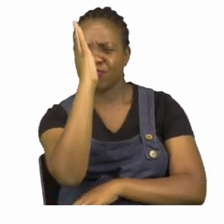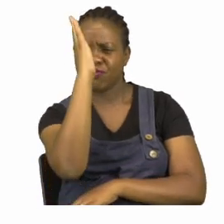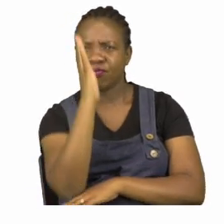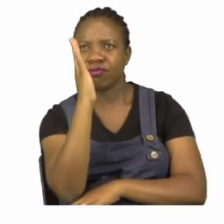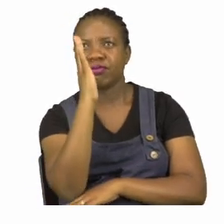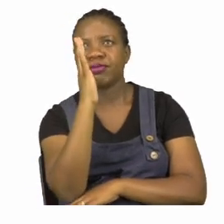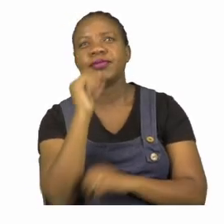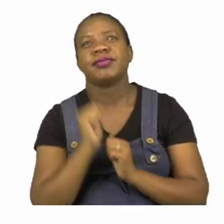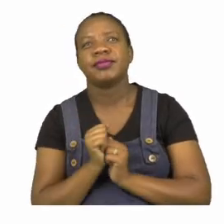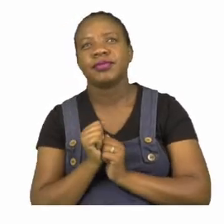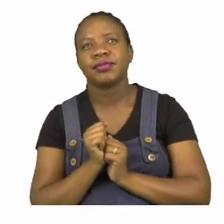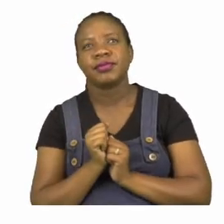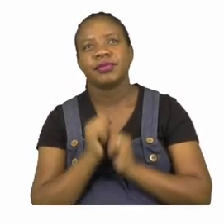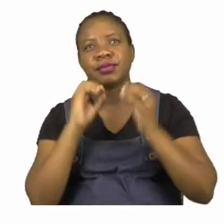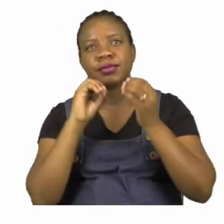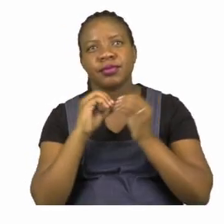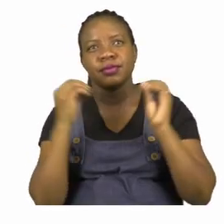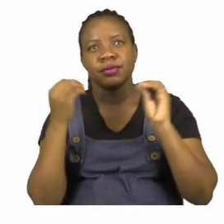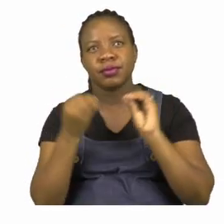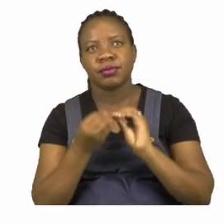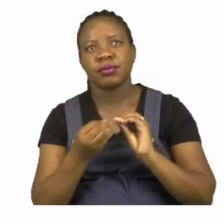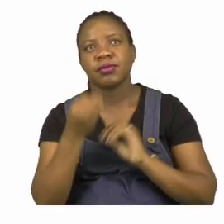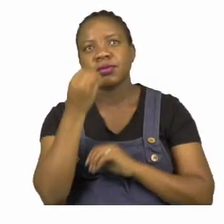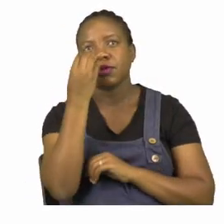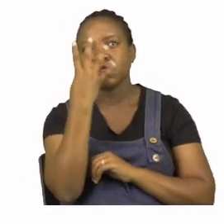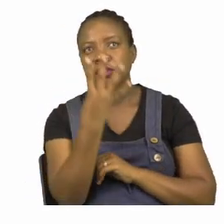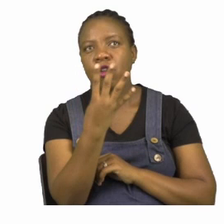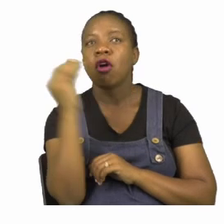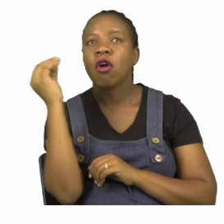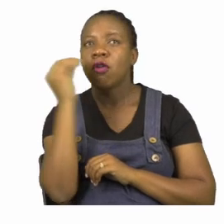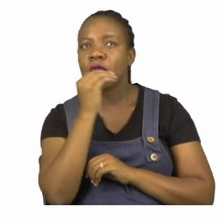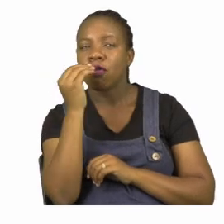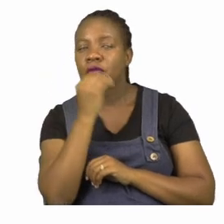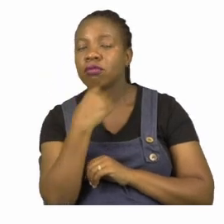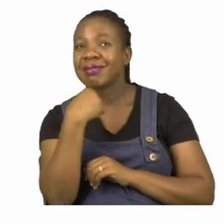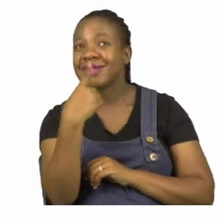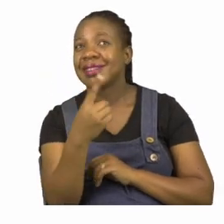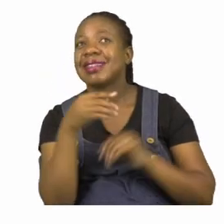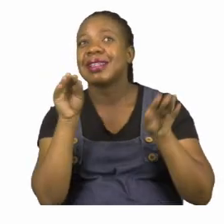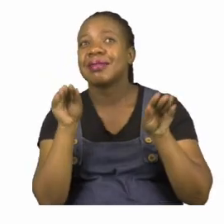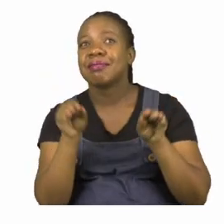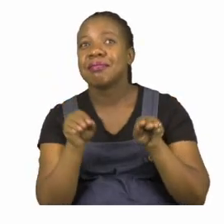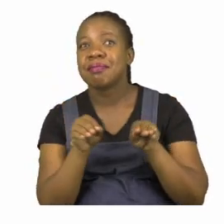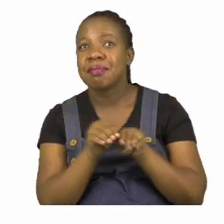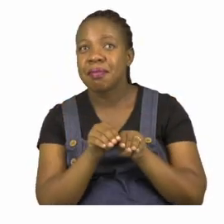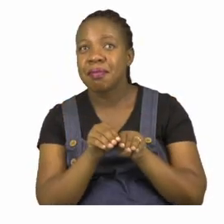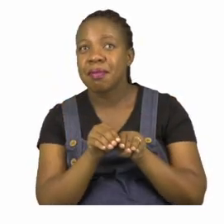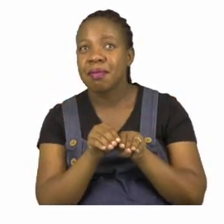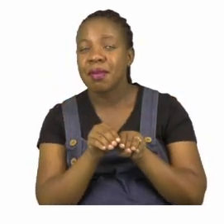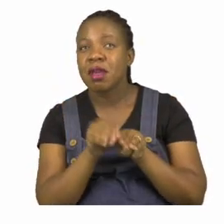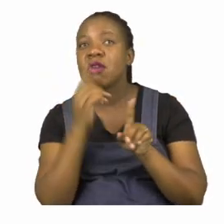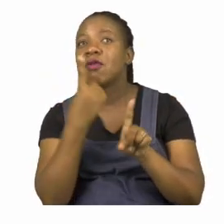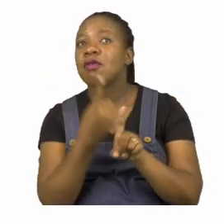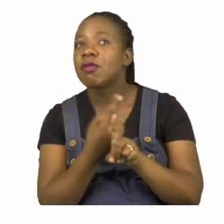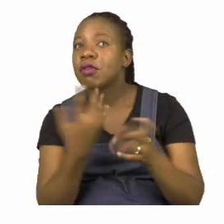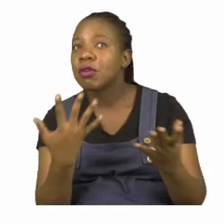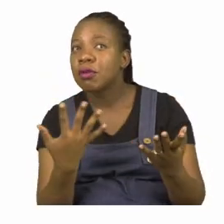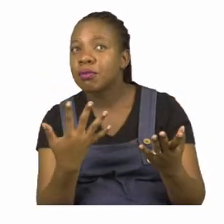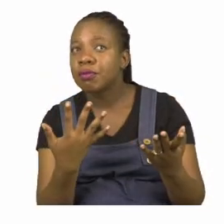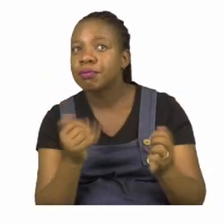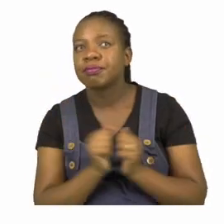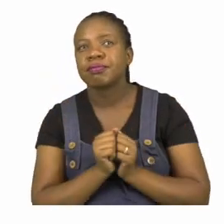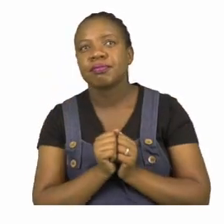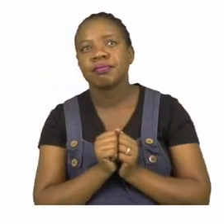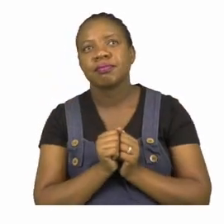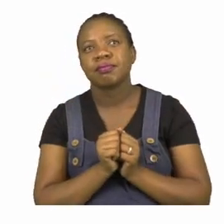food is made by the dash. Food is made by